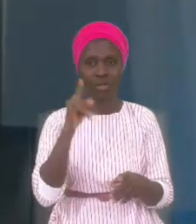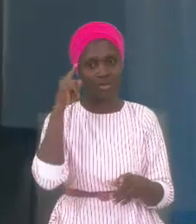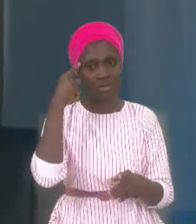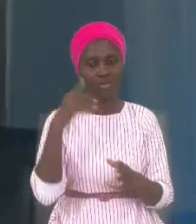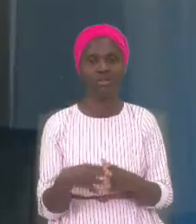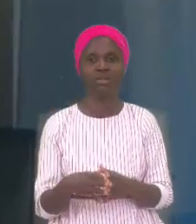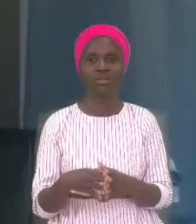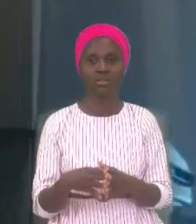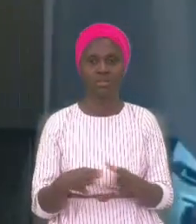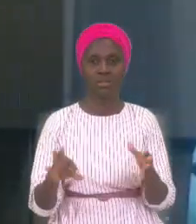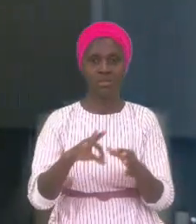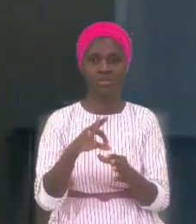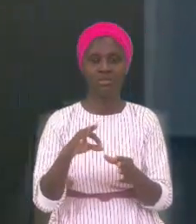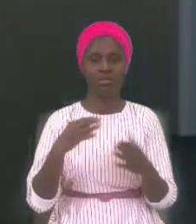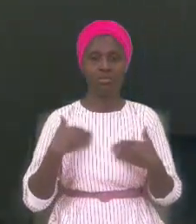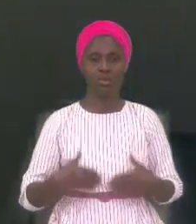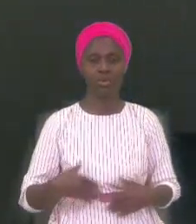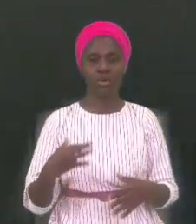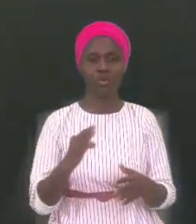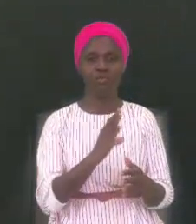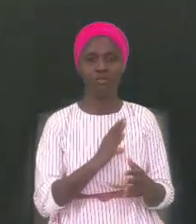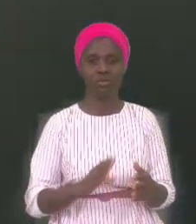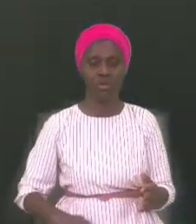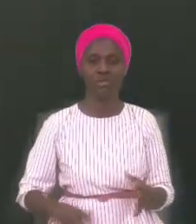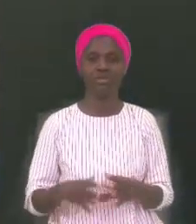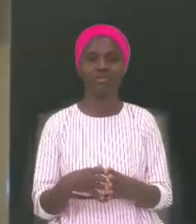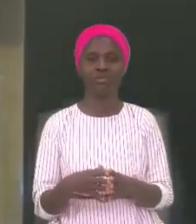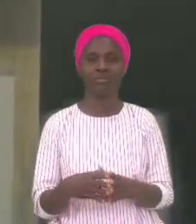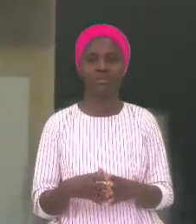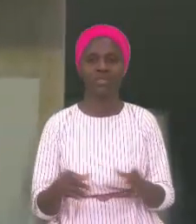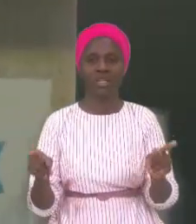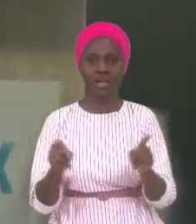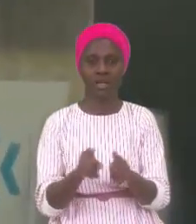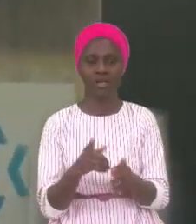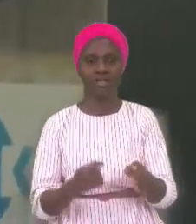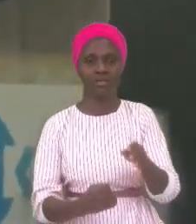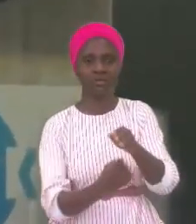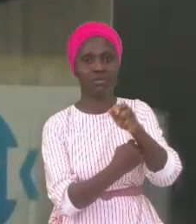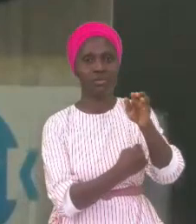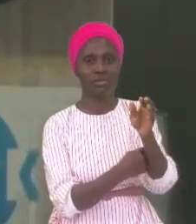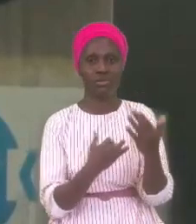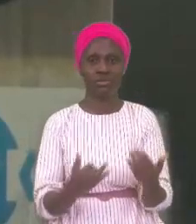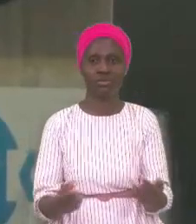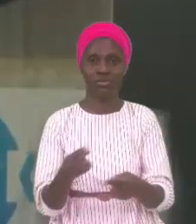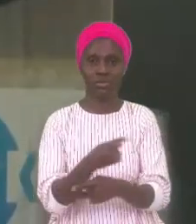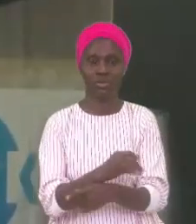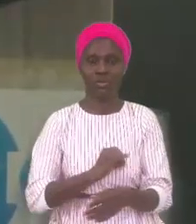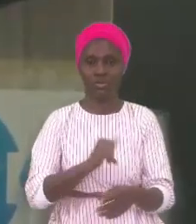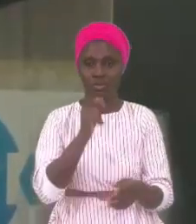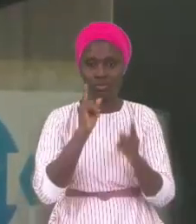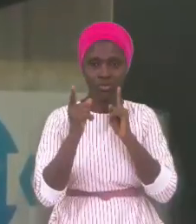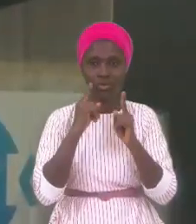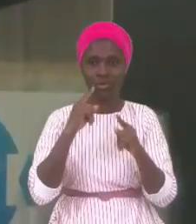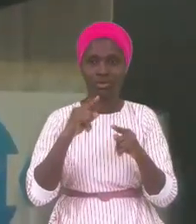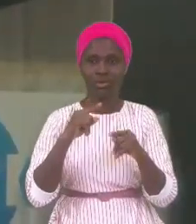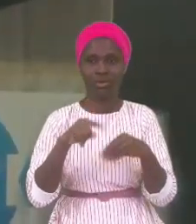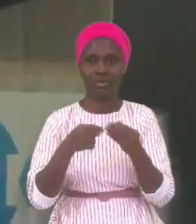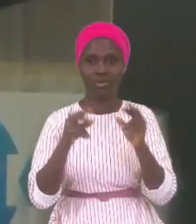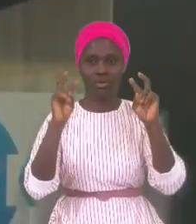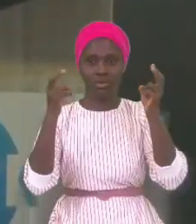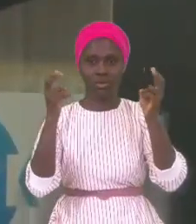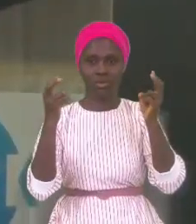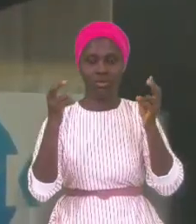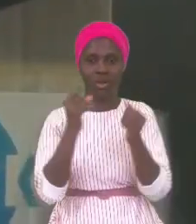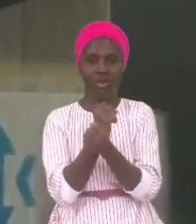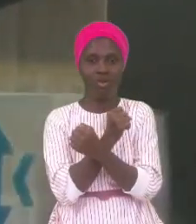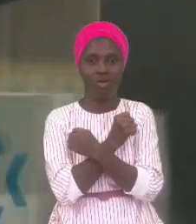body of Christ. The body of Christ as the foundation today. I'm talking on loving and